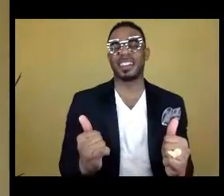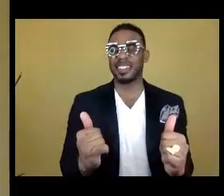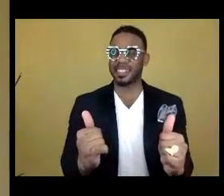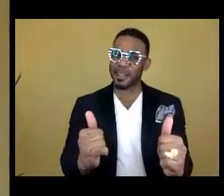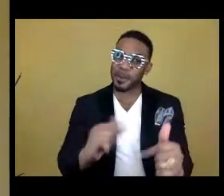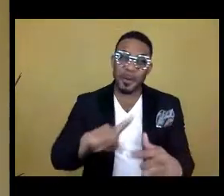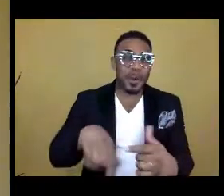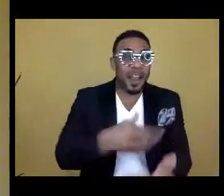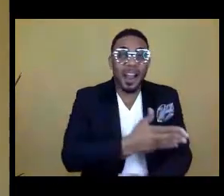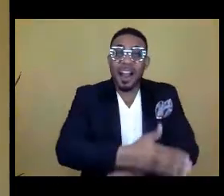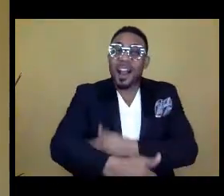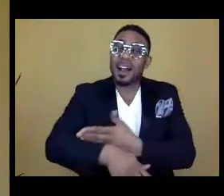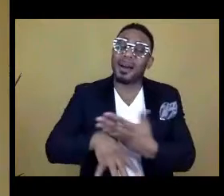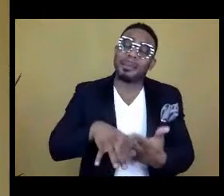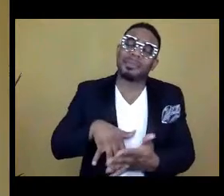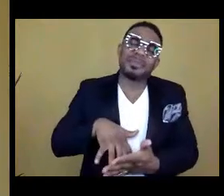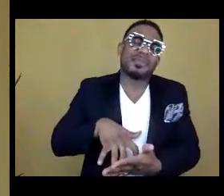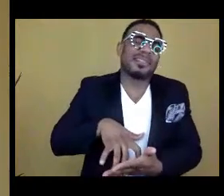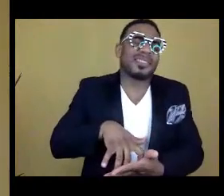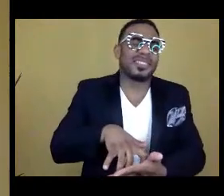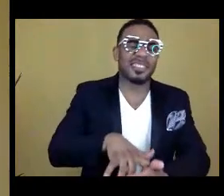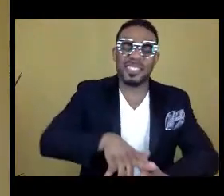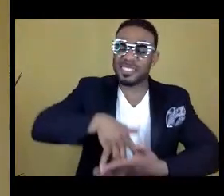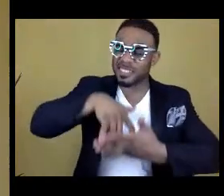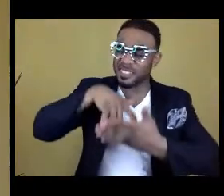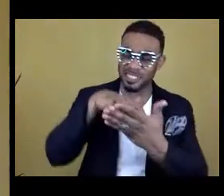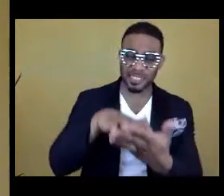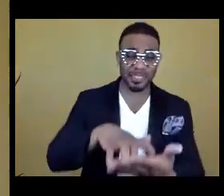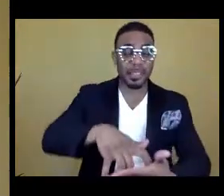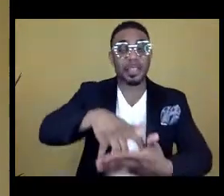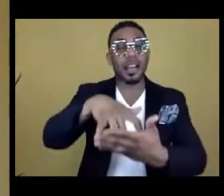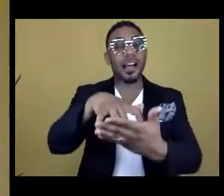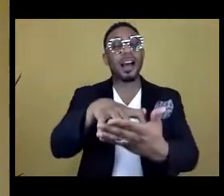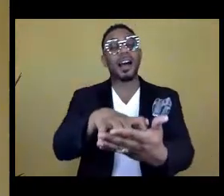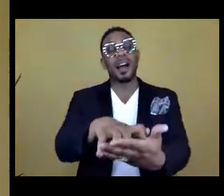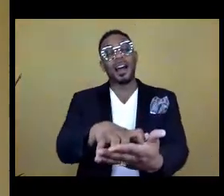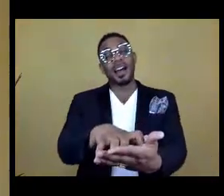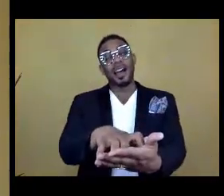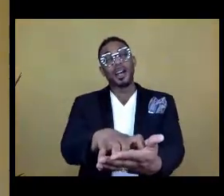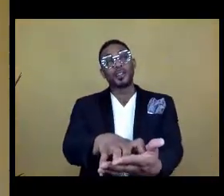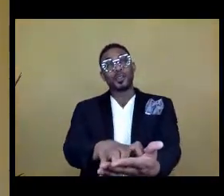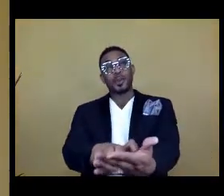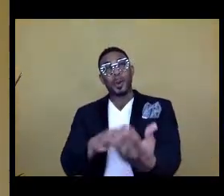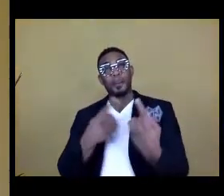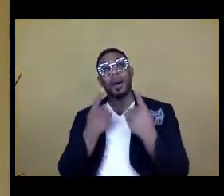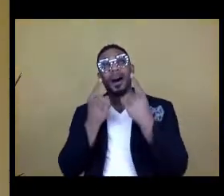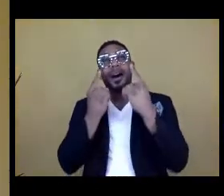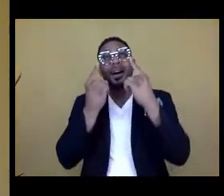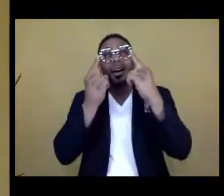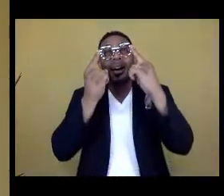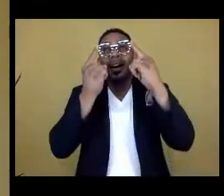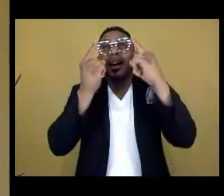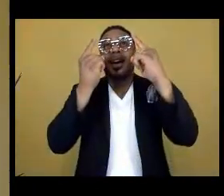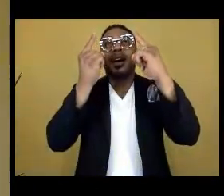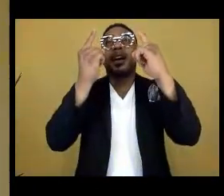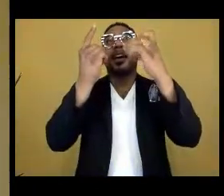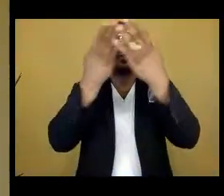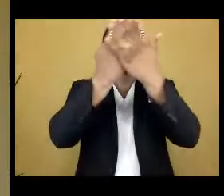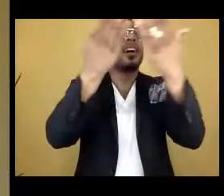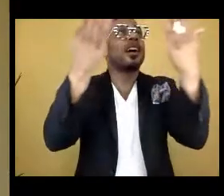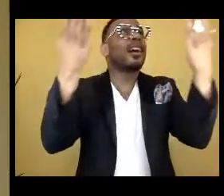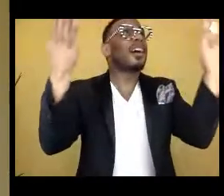try when our arms are too weary to reach